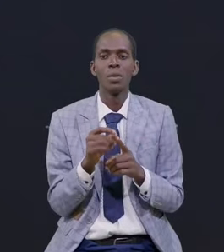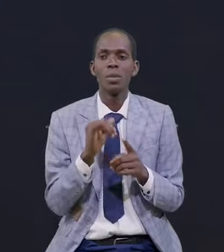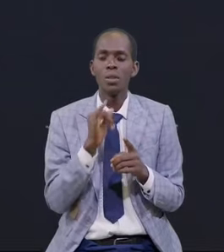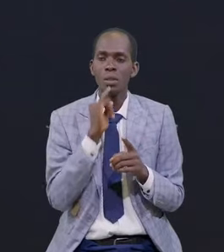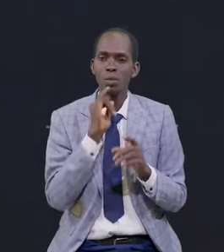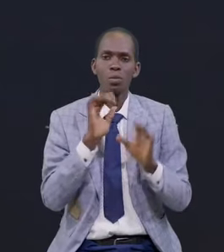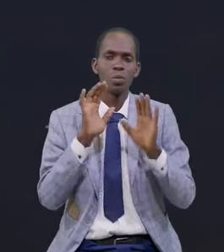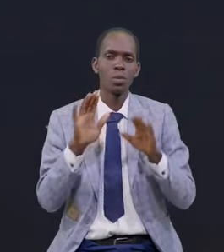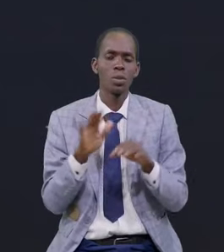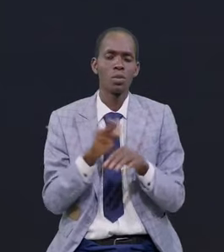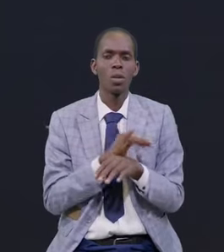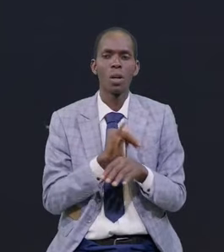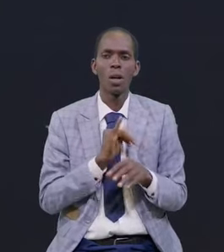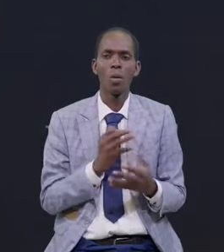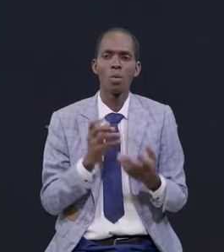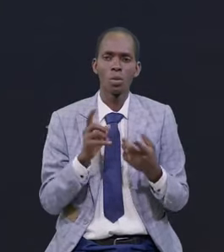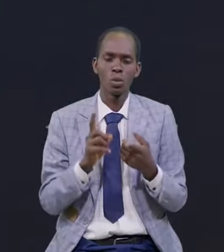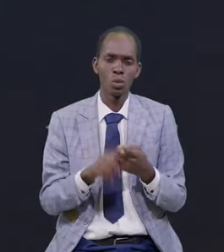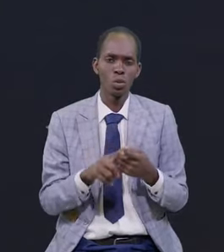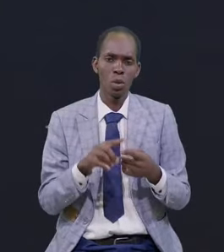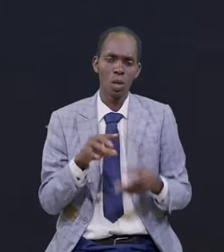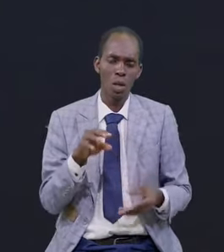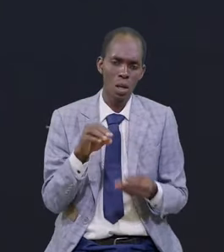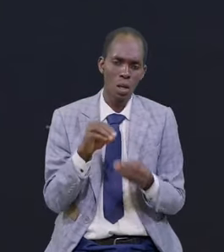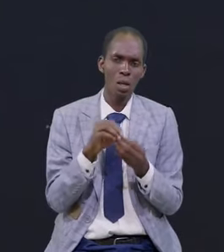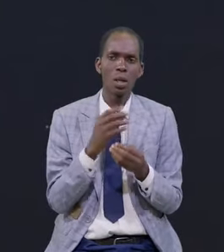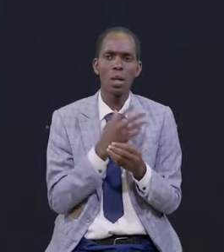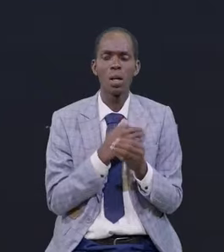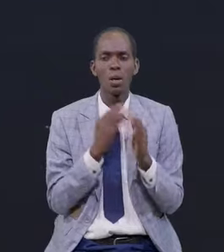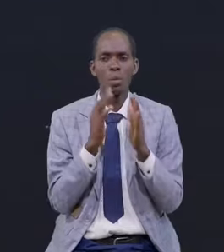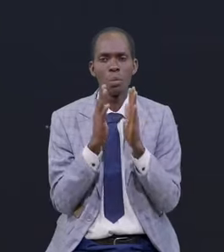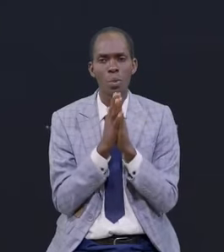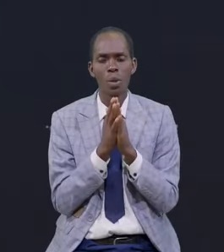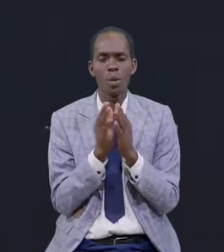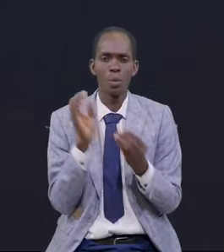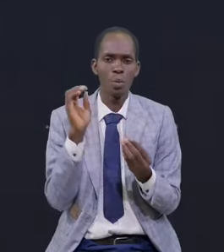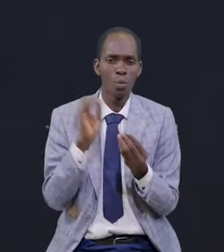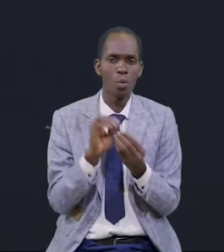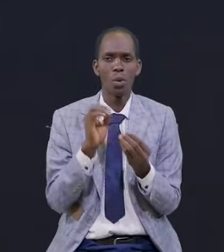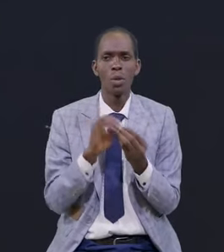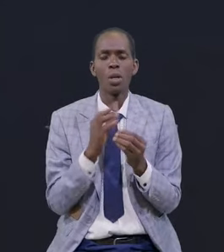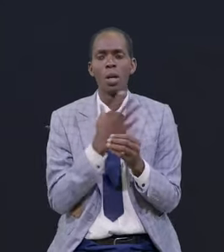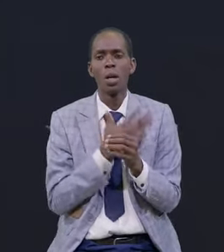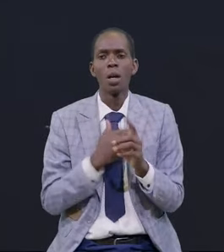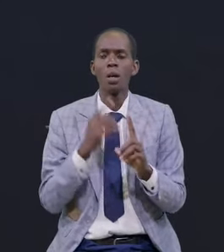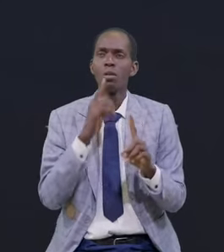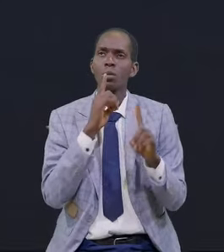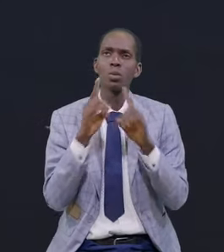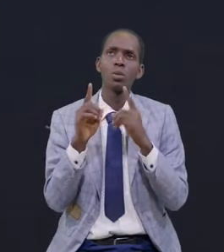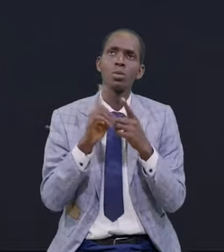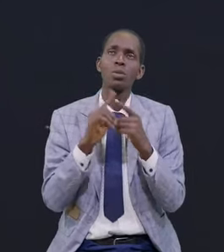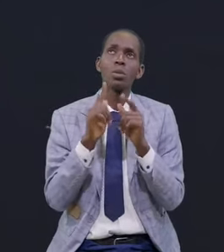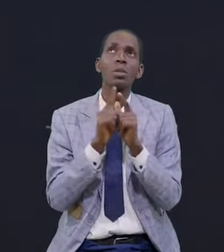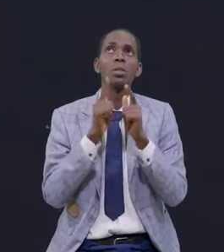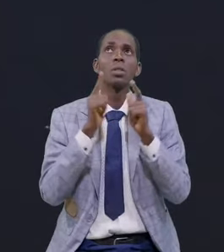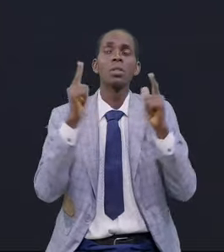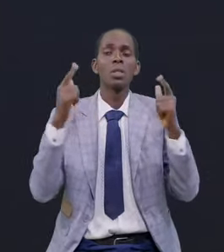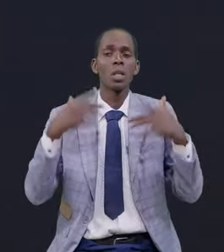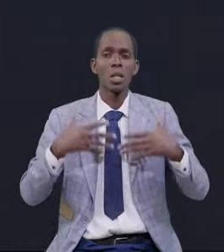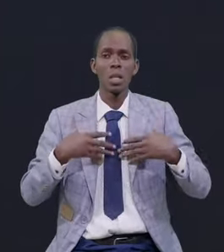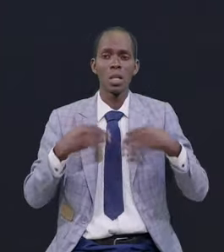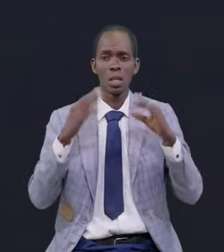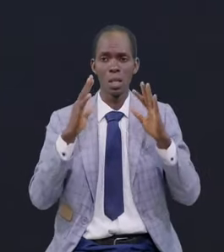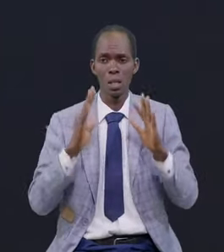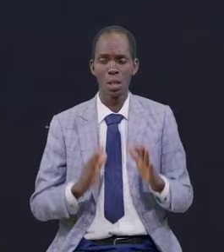your mouths and Pray Again and talk to the great healer and the helper who is interceding